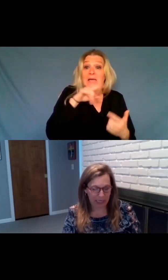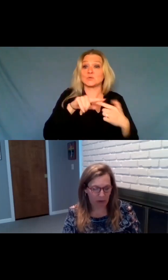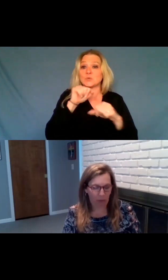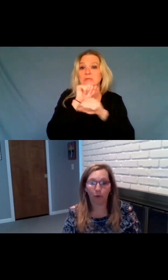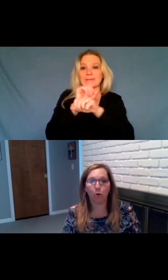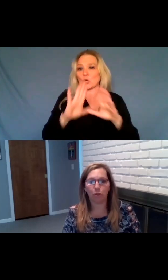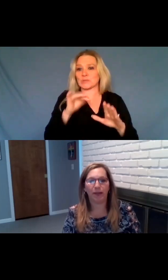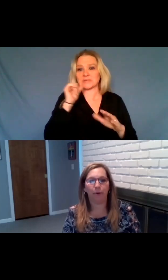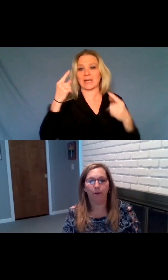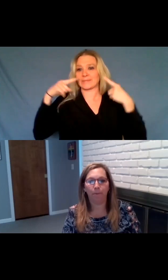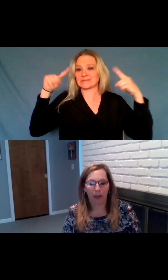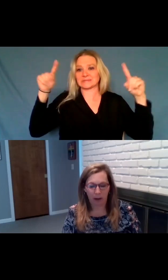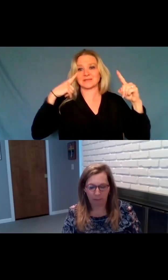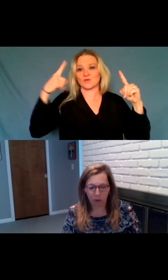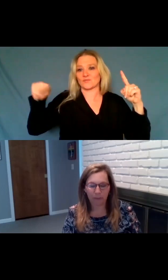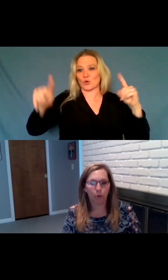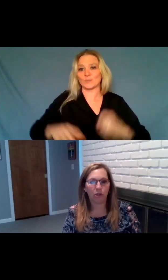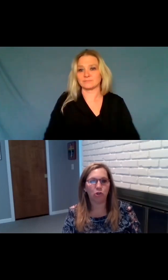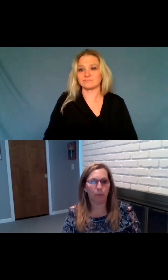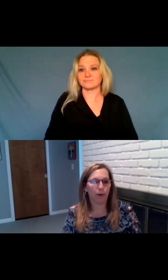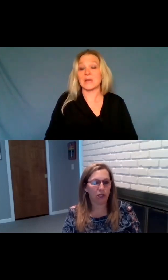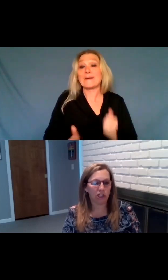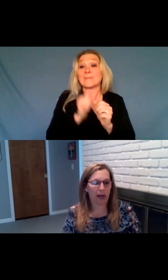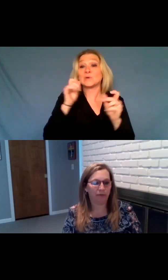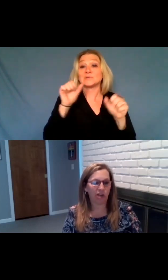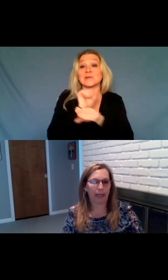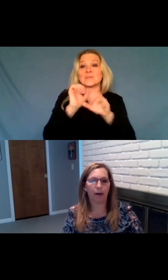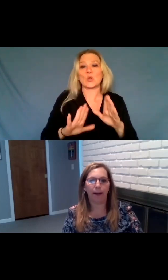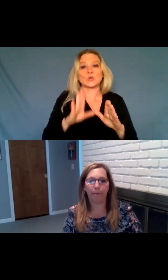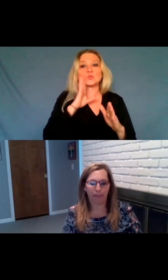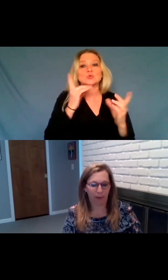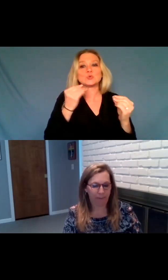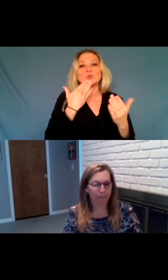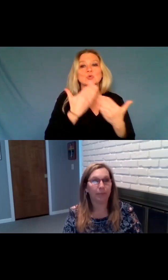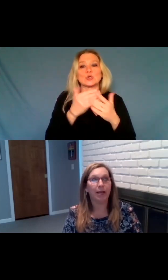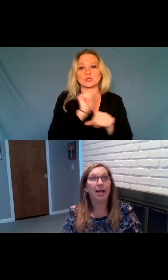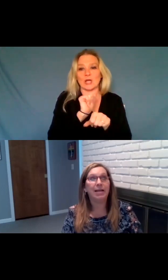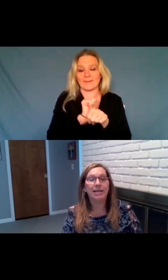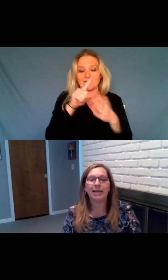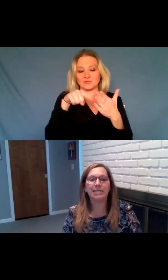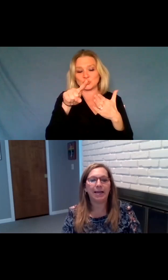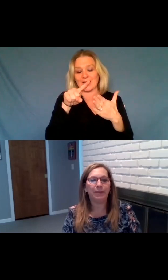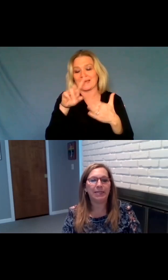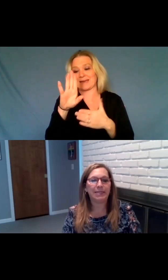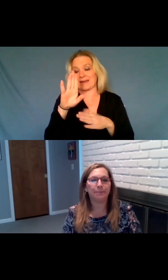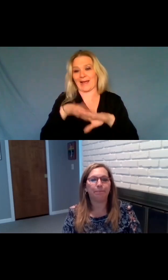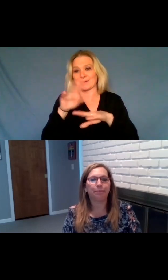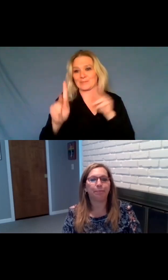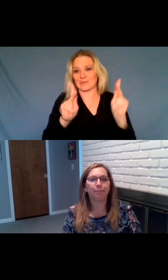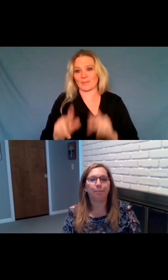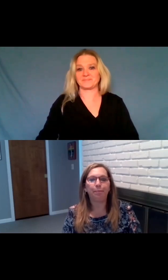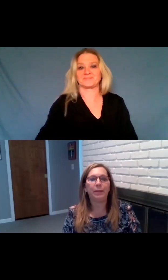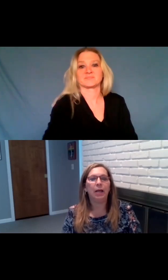very successful for most people. Most employers do a pretty good job of checking up on people. Next slide, please.